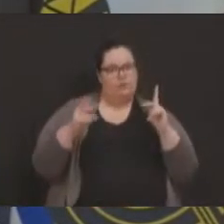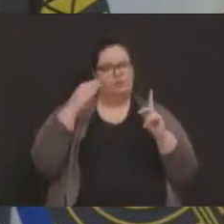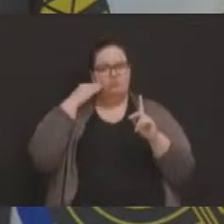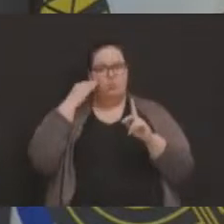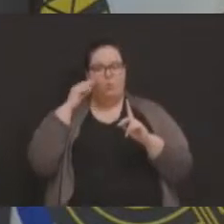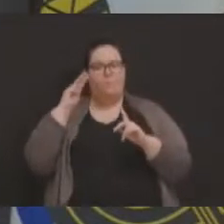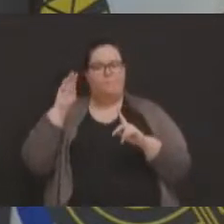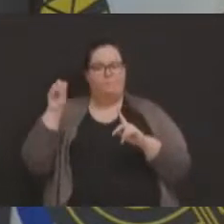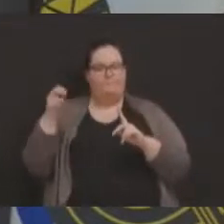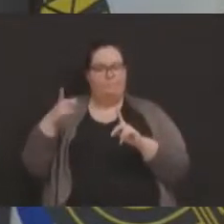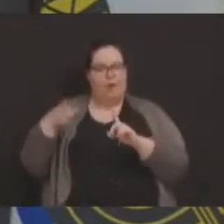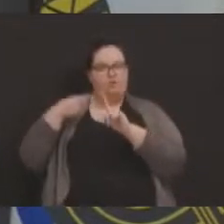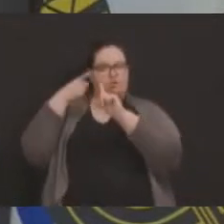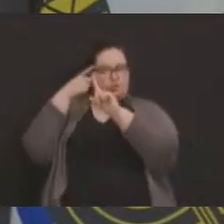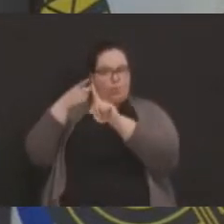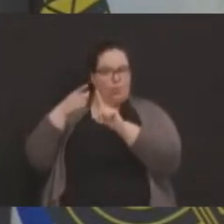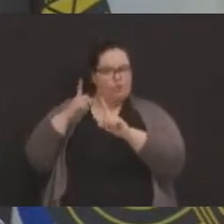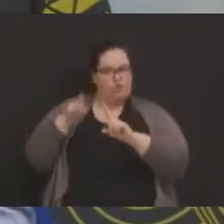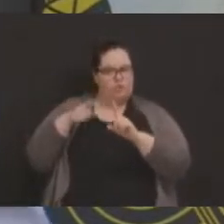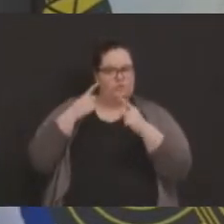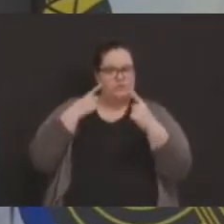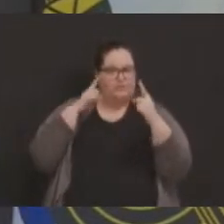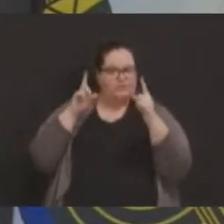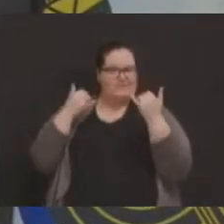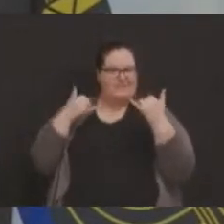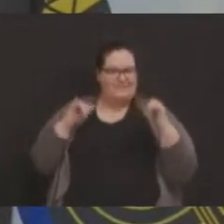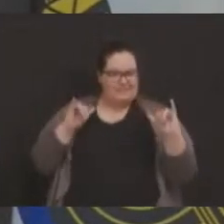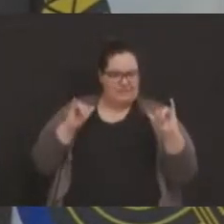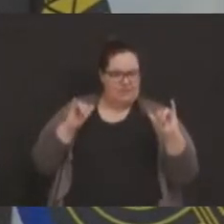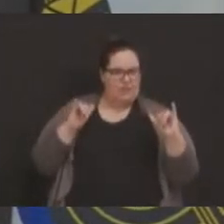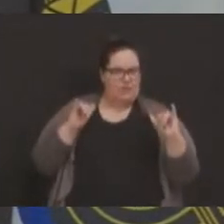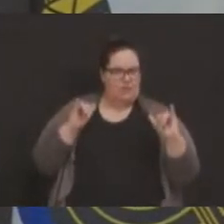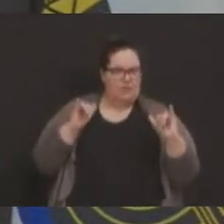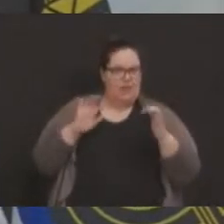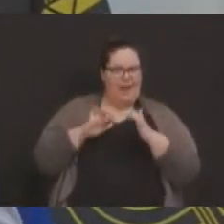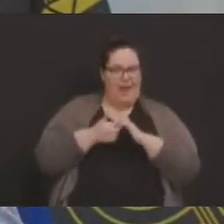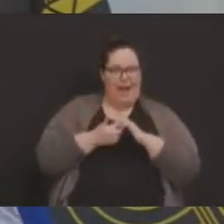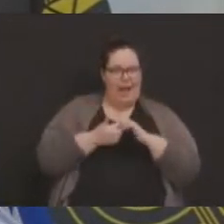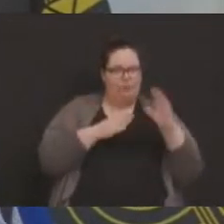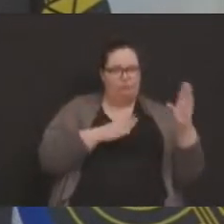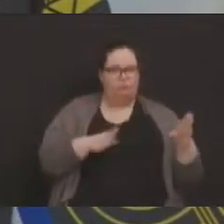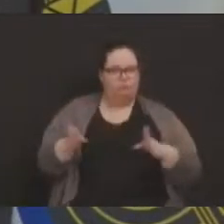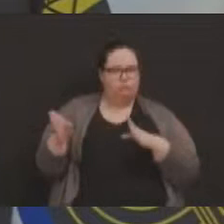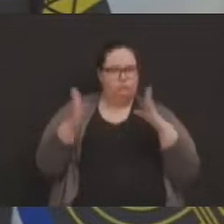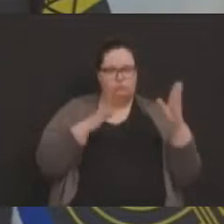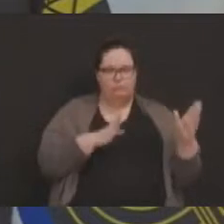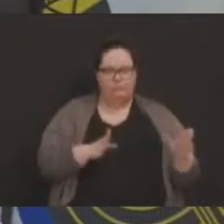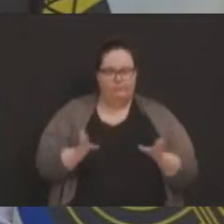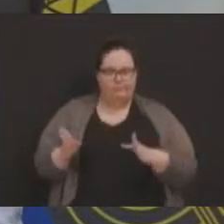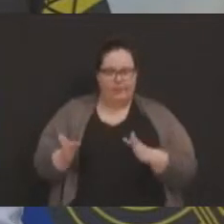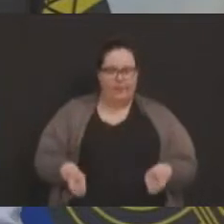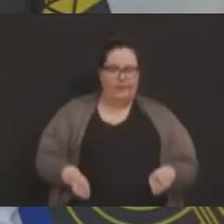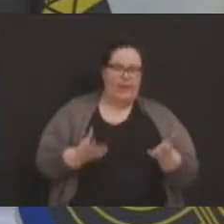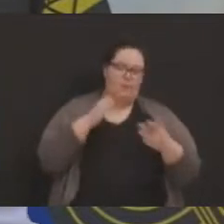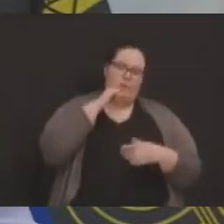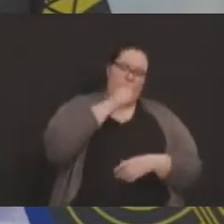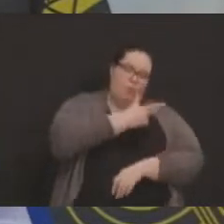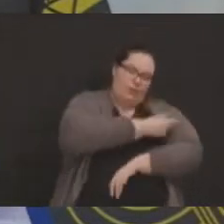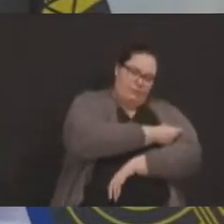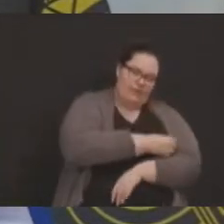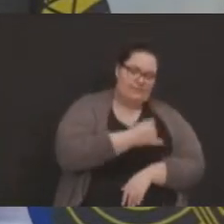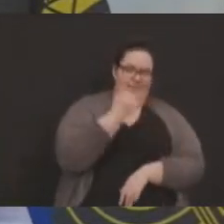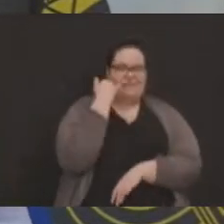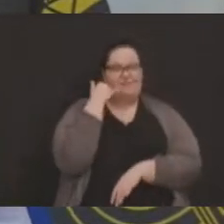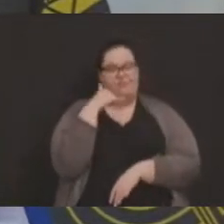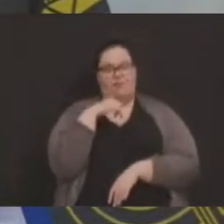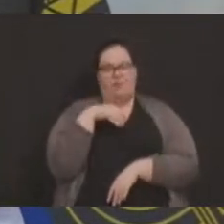else will you have to do to be able to quickly, vaccinate more people if the doses come later? So the clinics